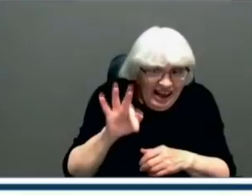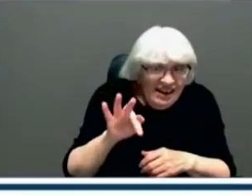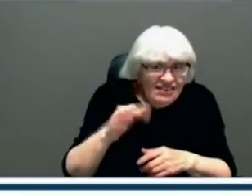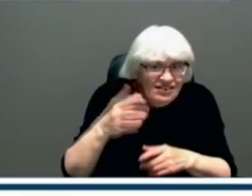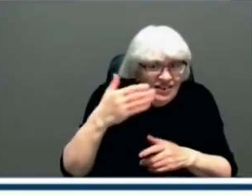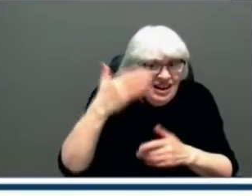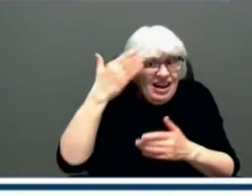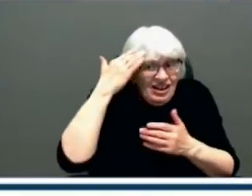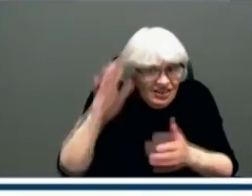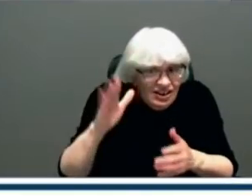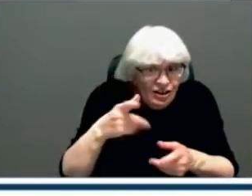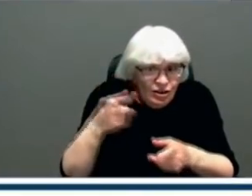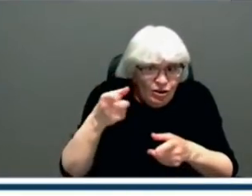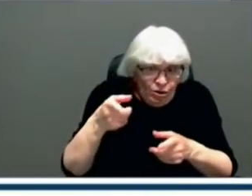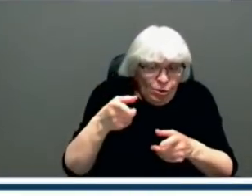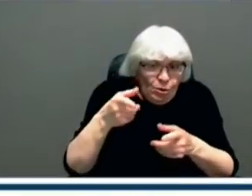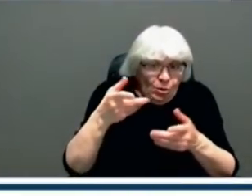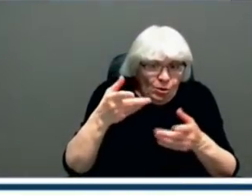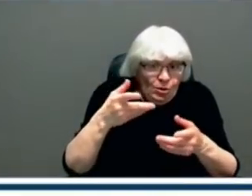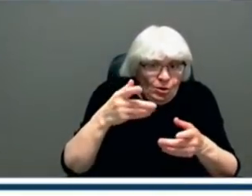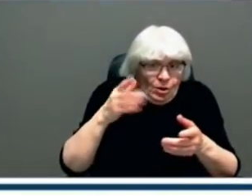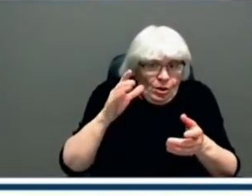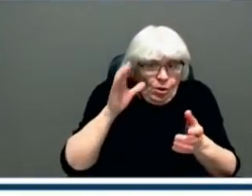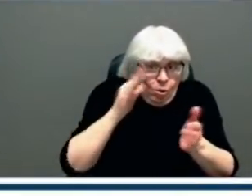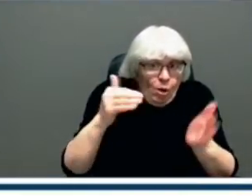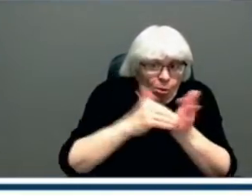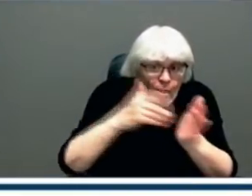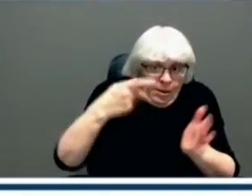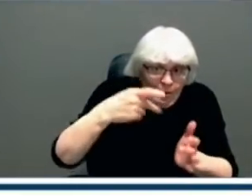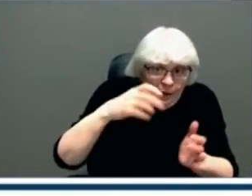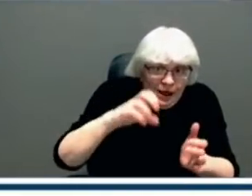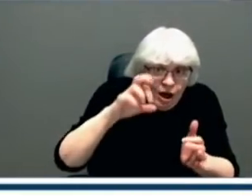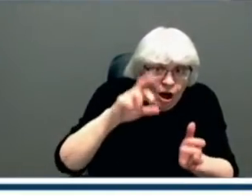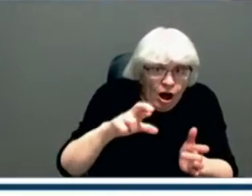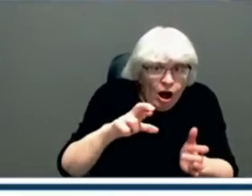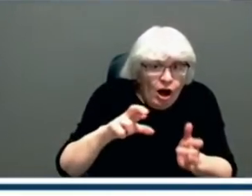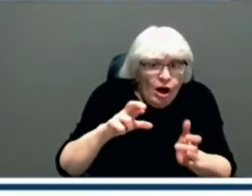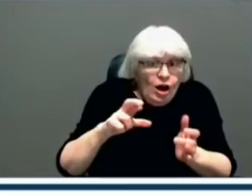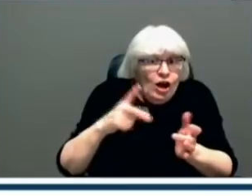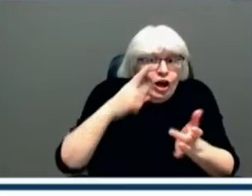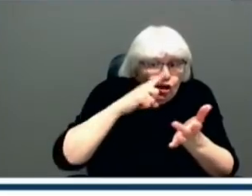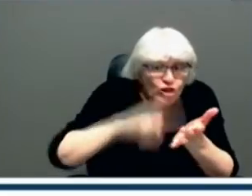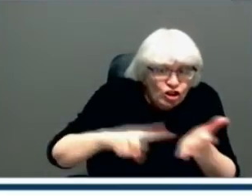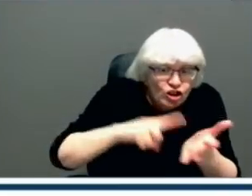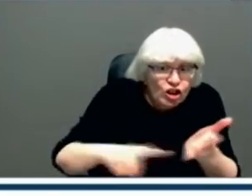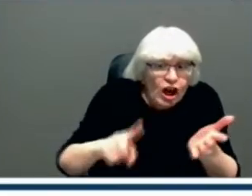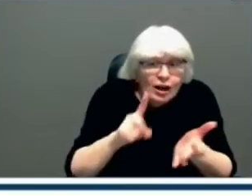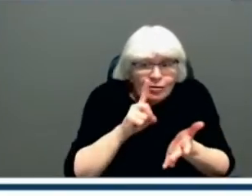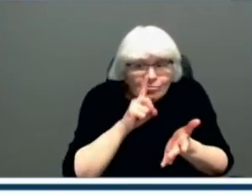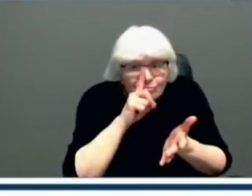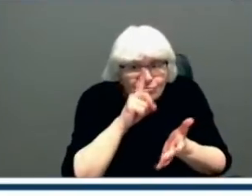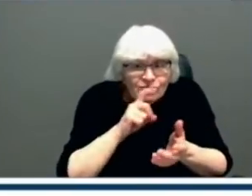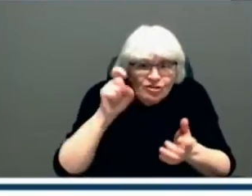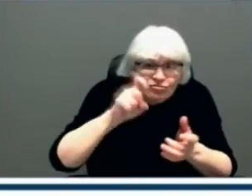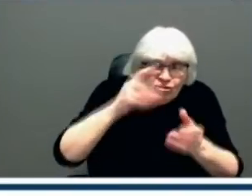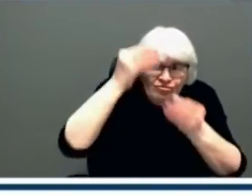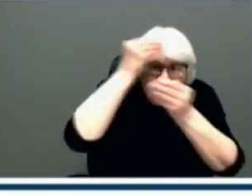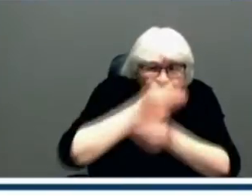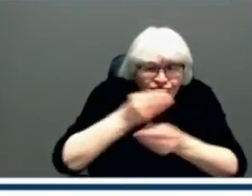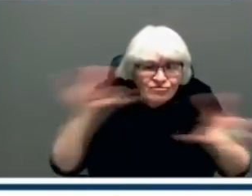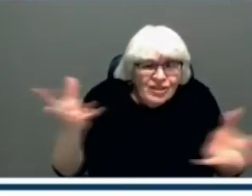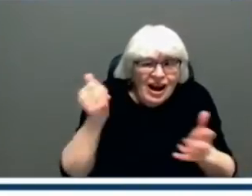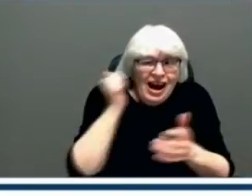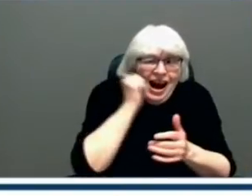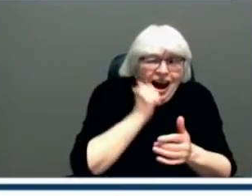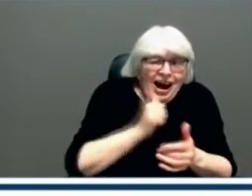missing completely from the numbers that are being reported in the weekly COVID update? And why can we not include these rapid test numbers that